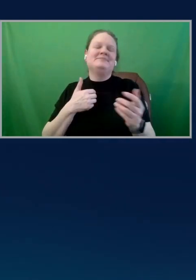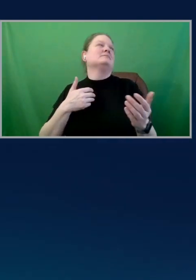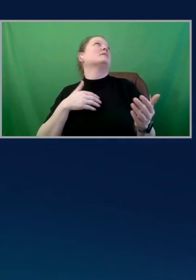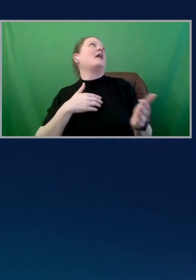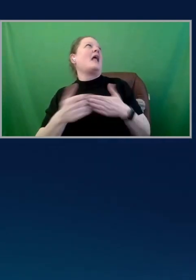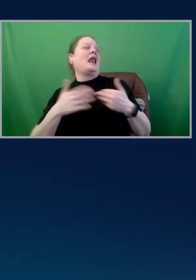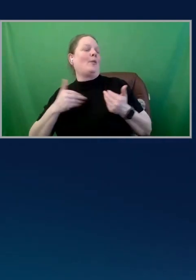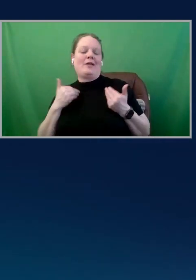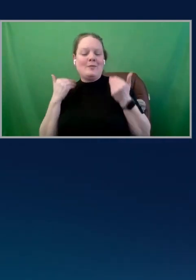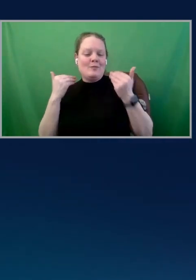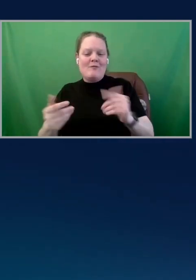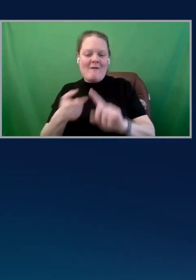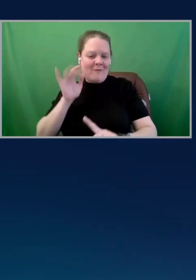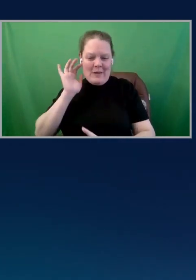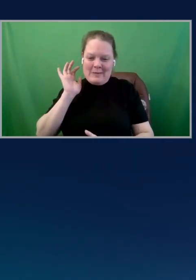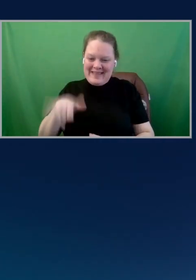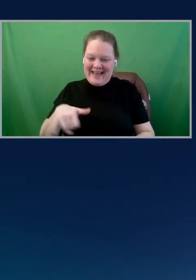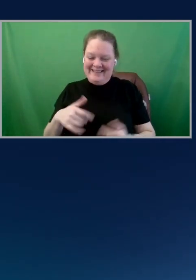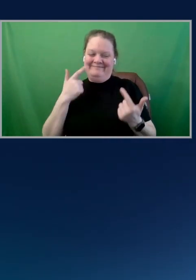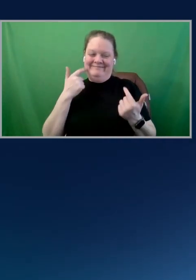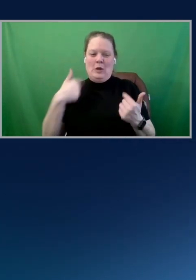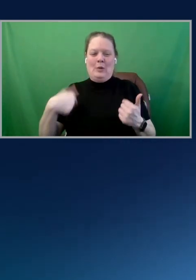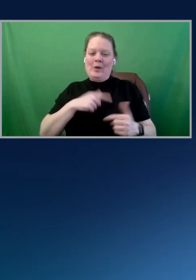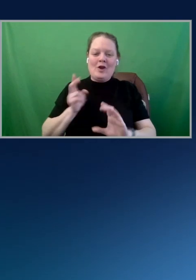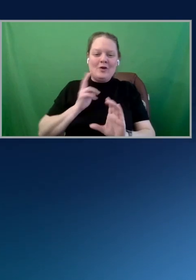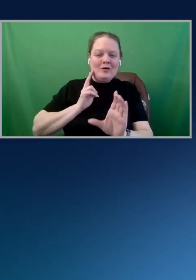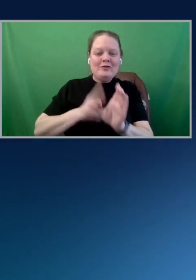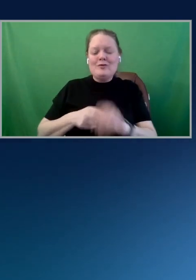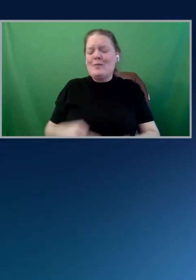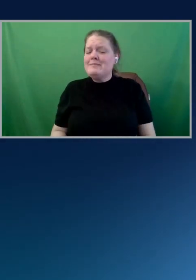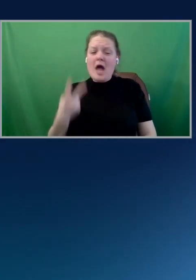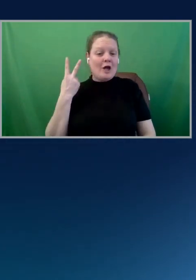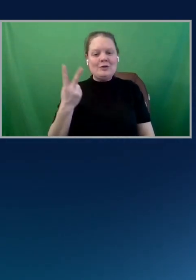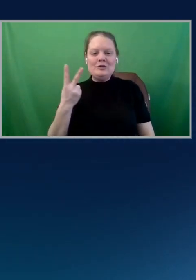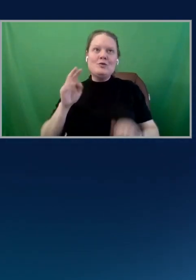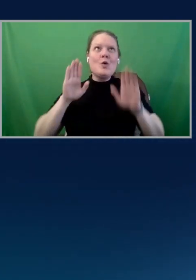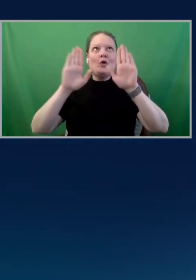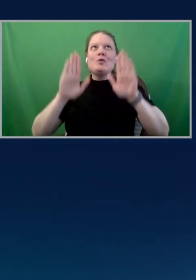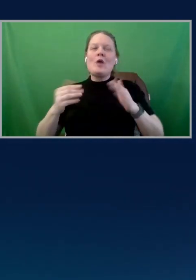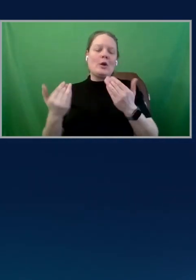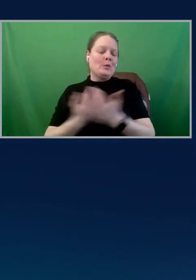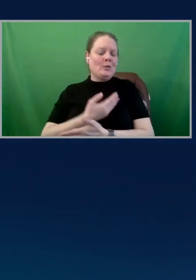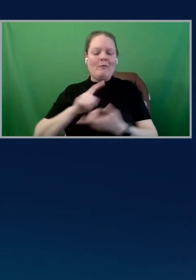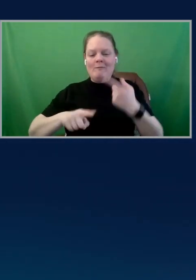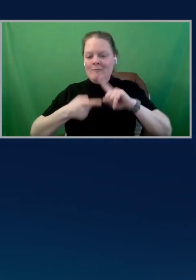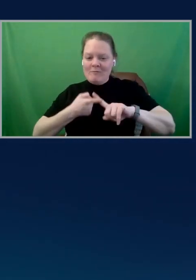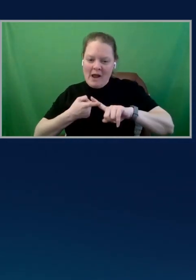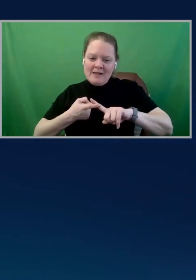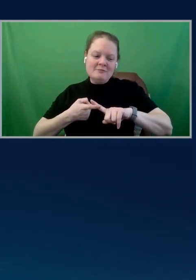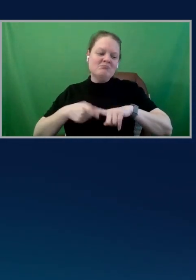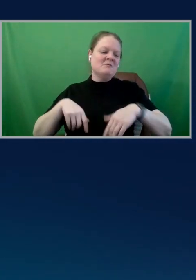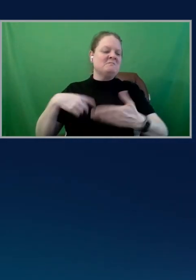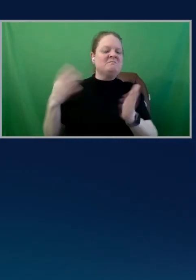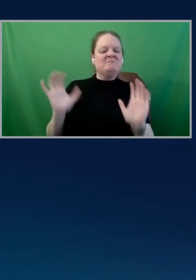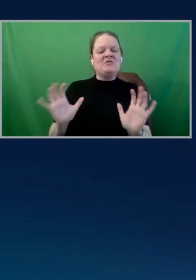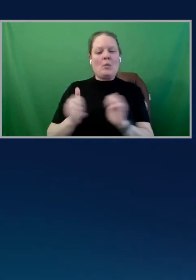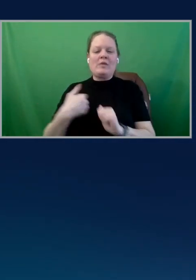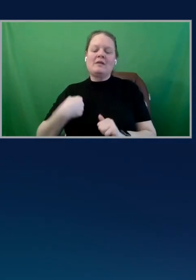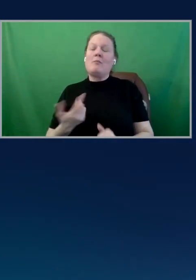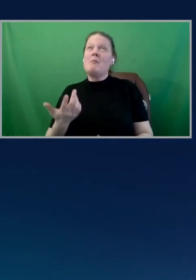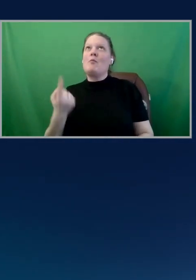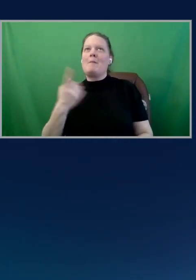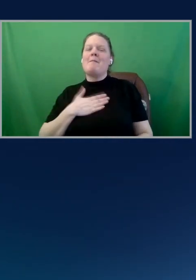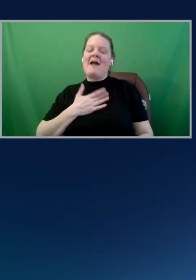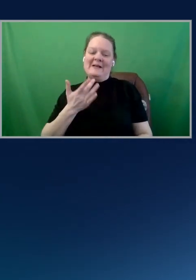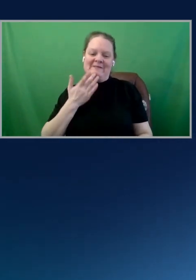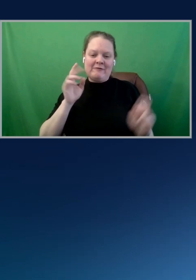from that, we are joined by two great new friends that are going to talk to us about one of my favorite topics. I've had a lot of